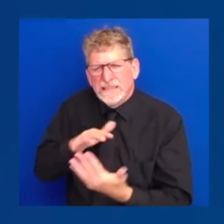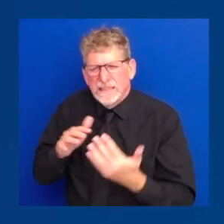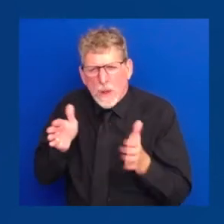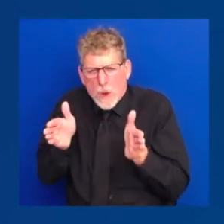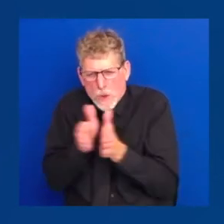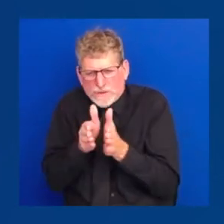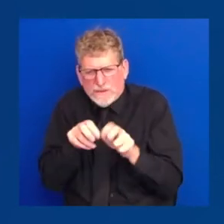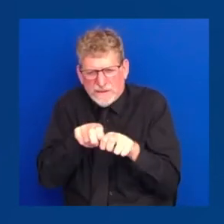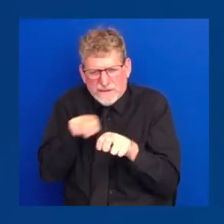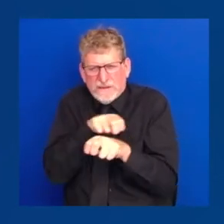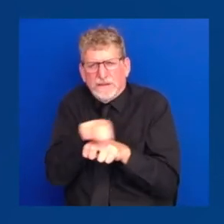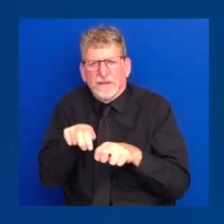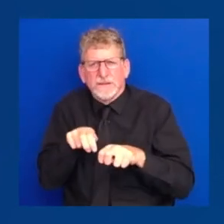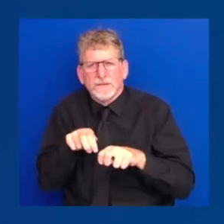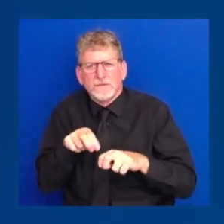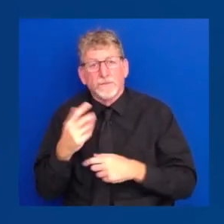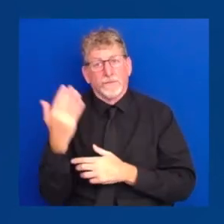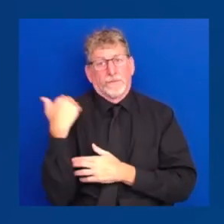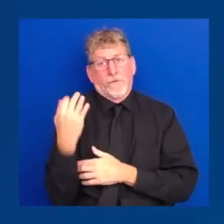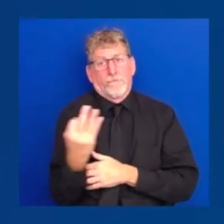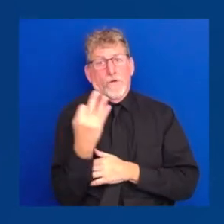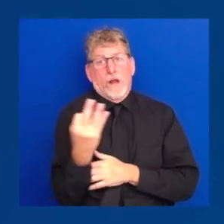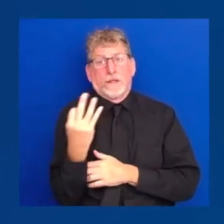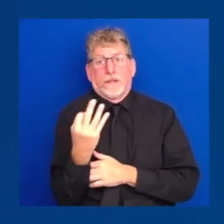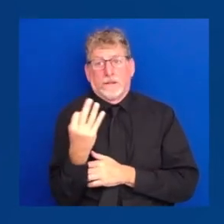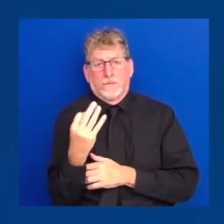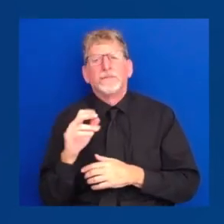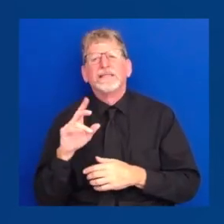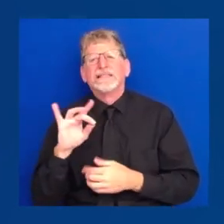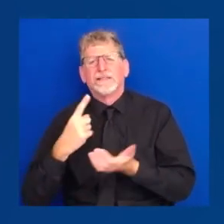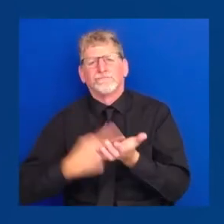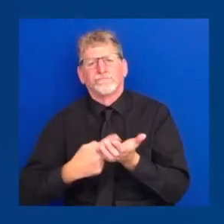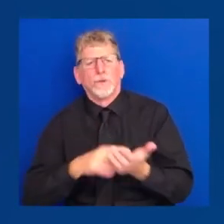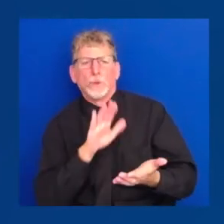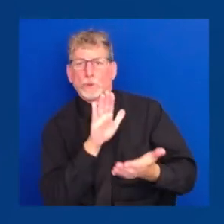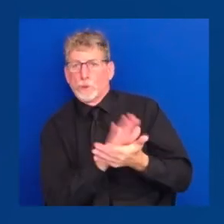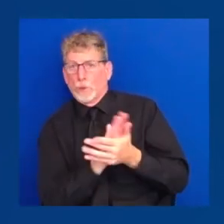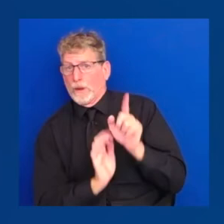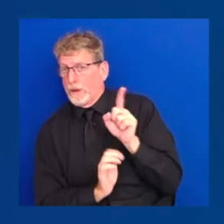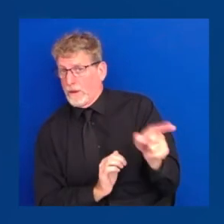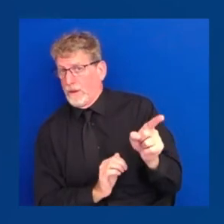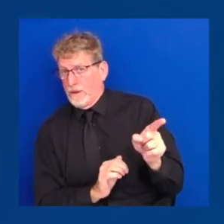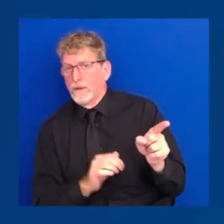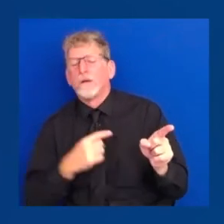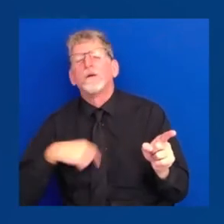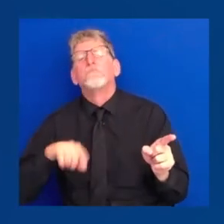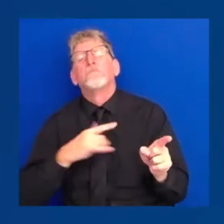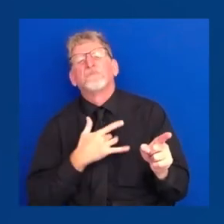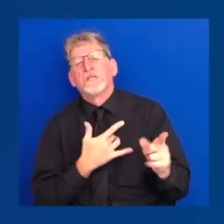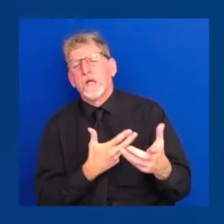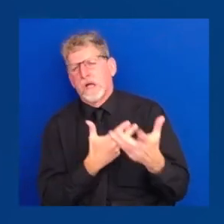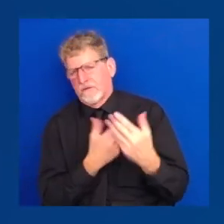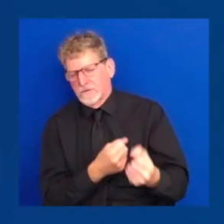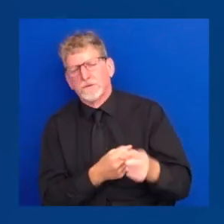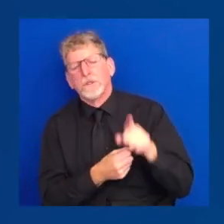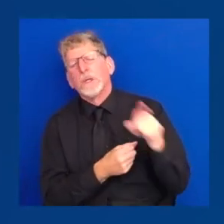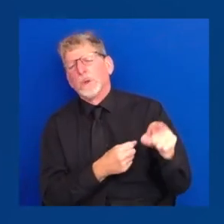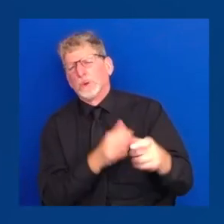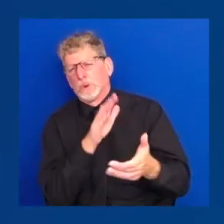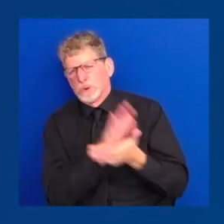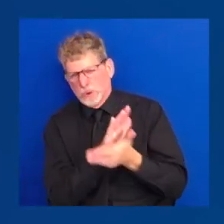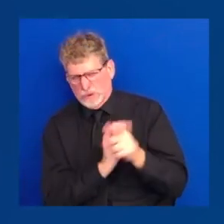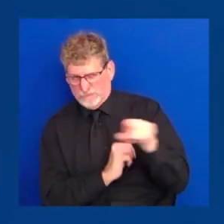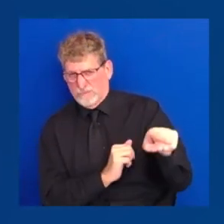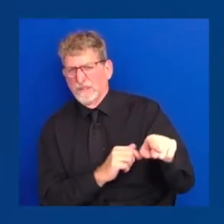Friday, we are confident in our guidance from last Friday that schools can now follow the